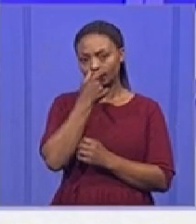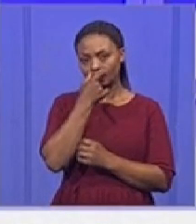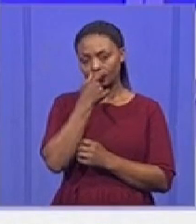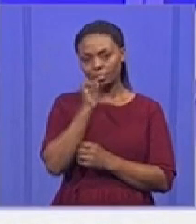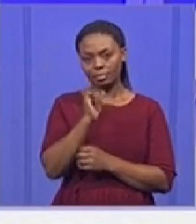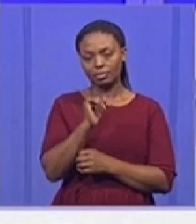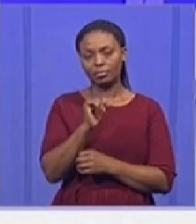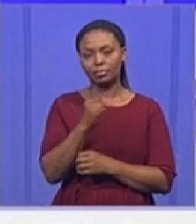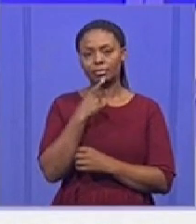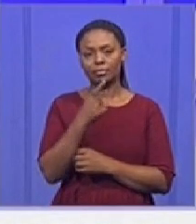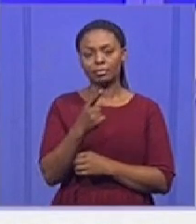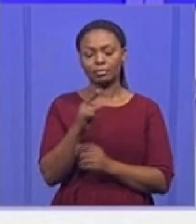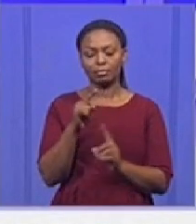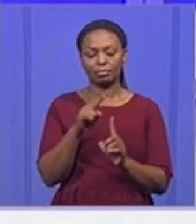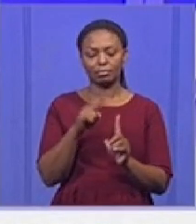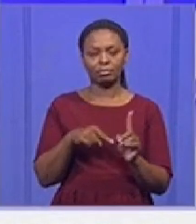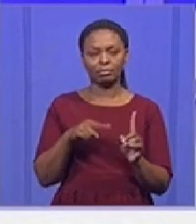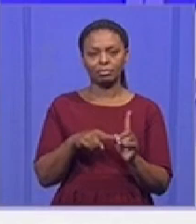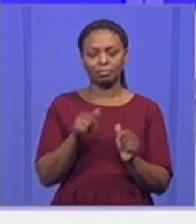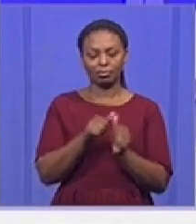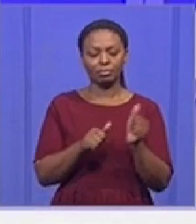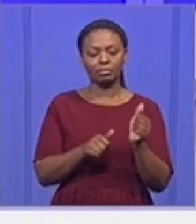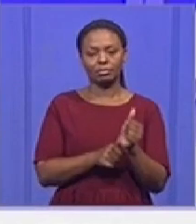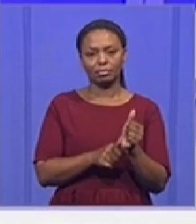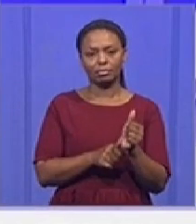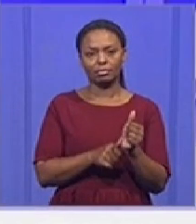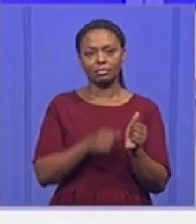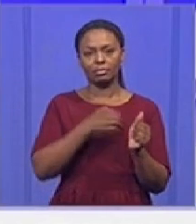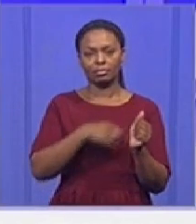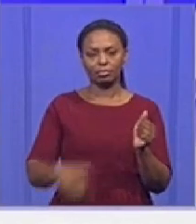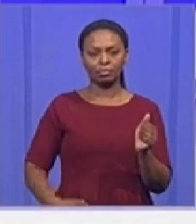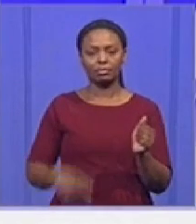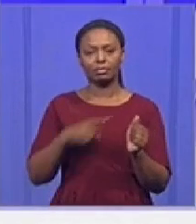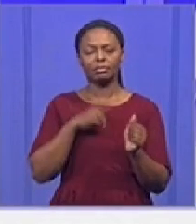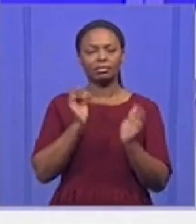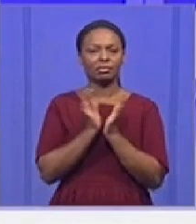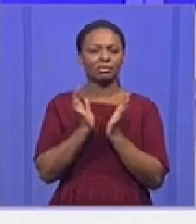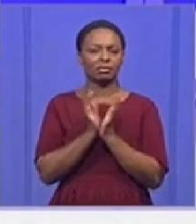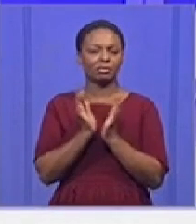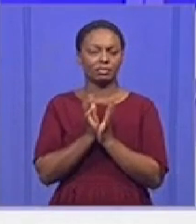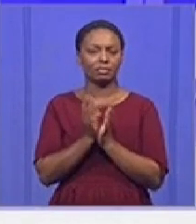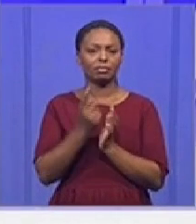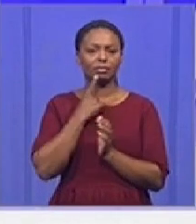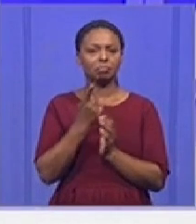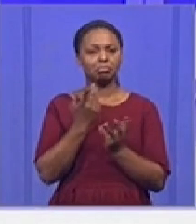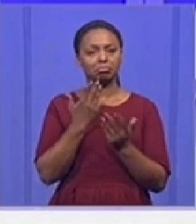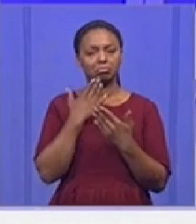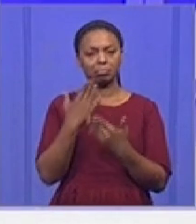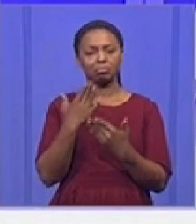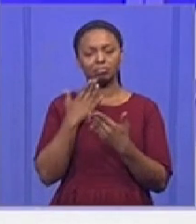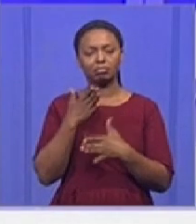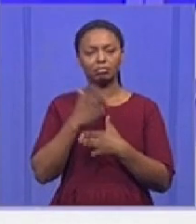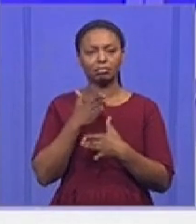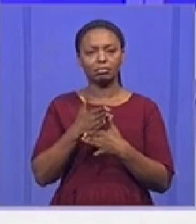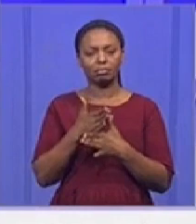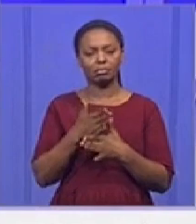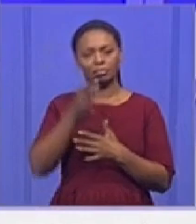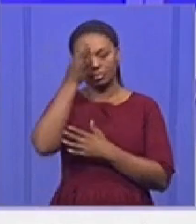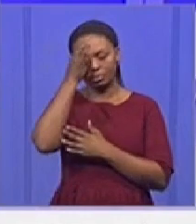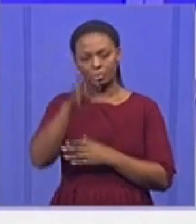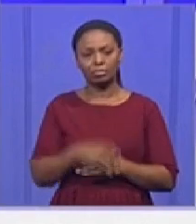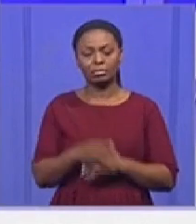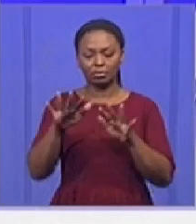David Mabuza. O se ne morago ga kopano ya kabinete mo a lebogetseng Mabuza seabe sa gagwe mo pusong. Palamente